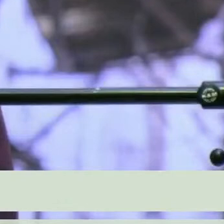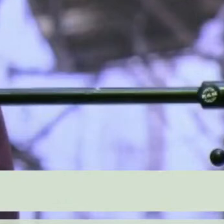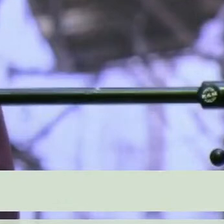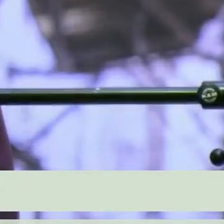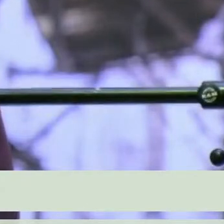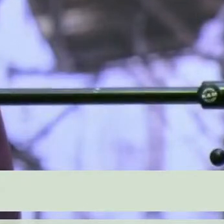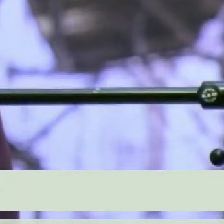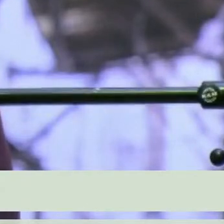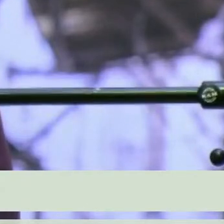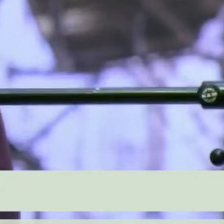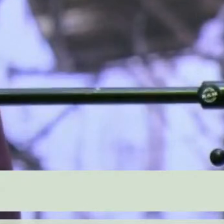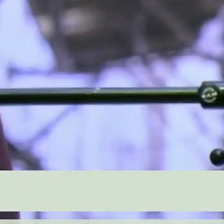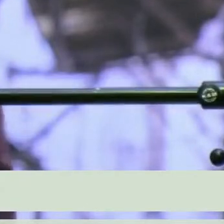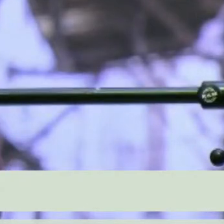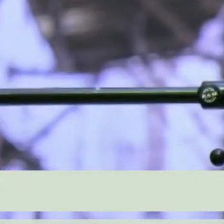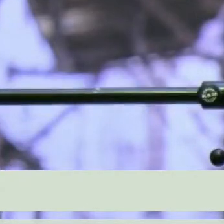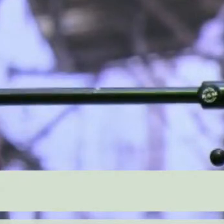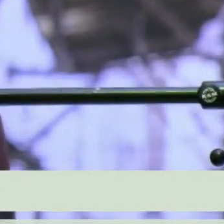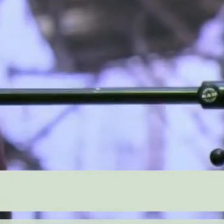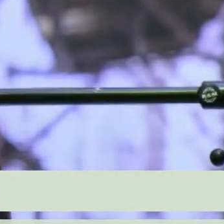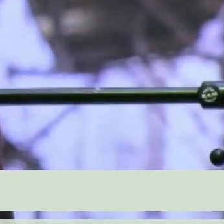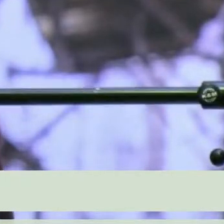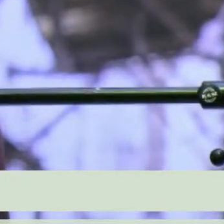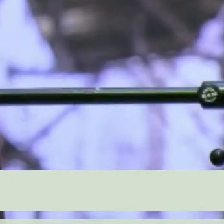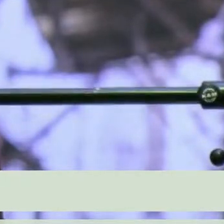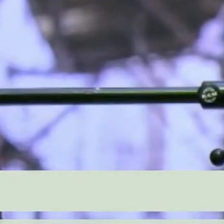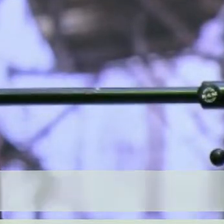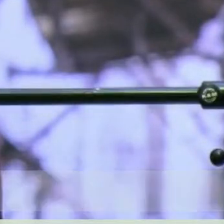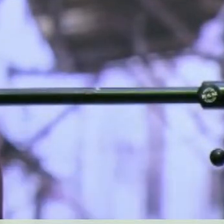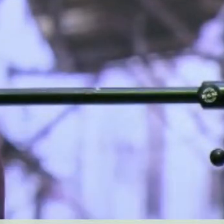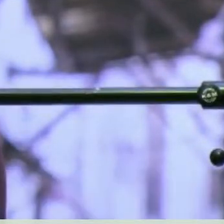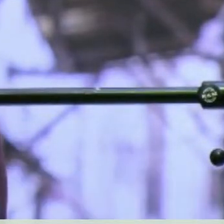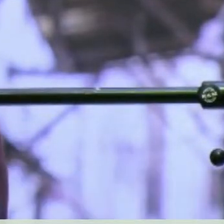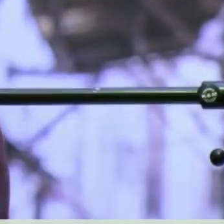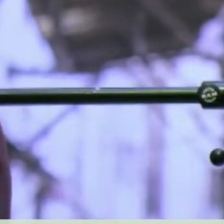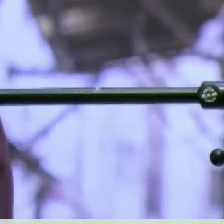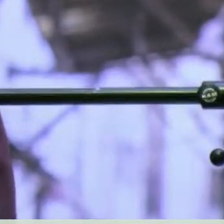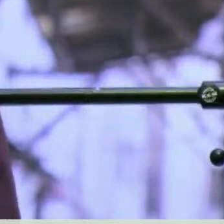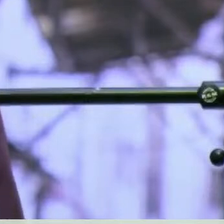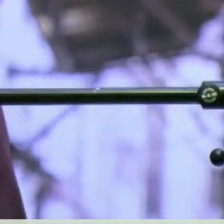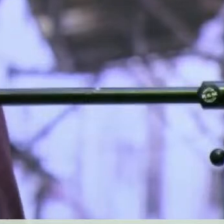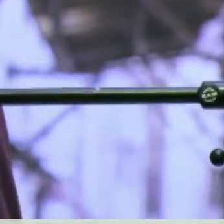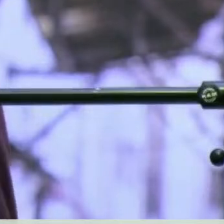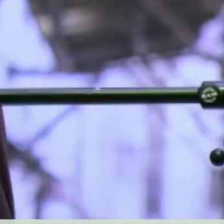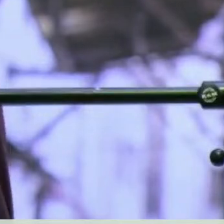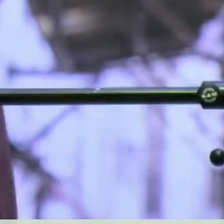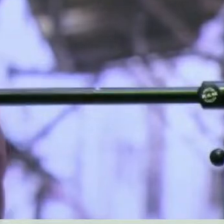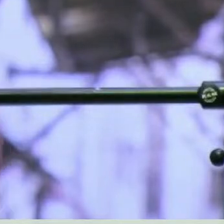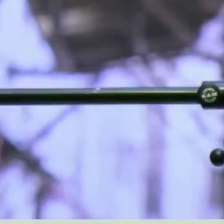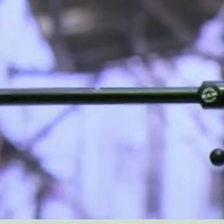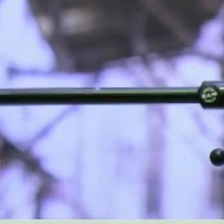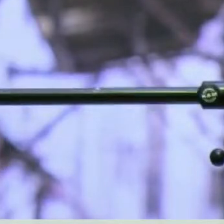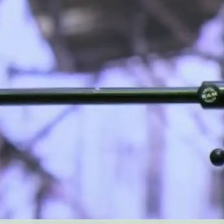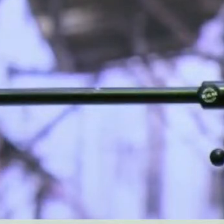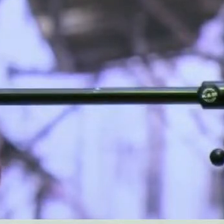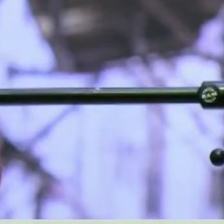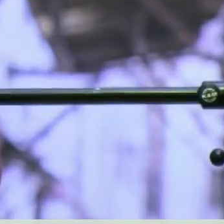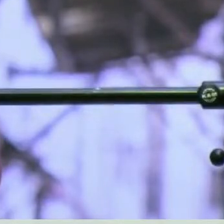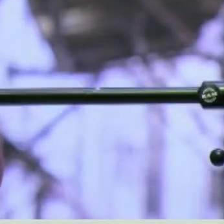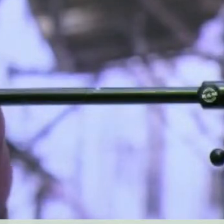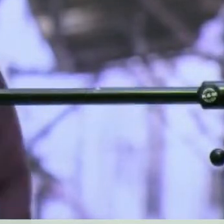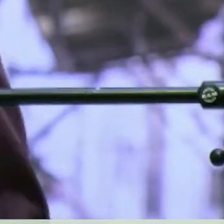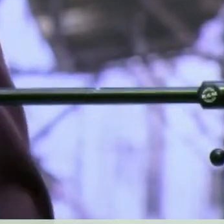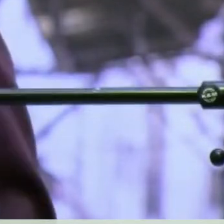I served as a legal counsel providing legal aid to women and children. I later served as